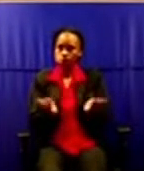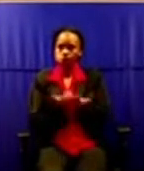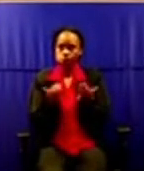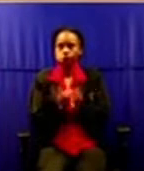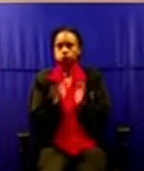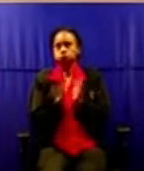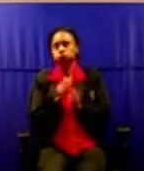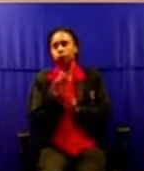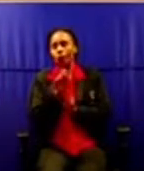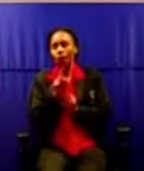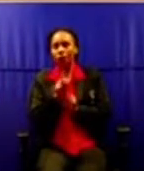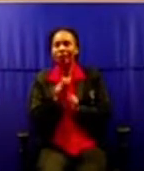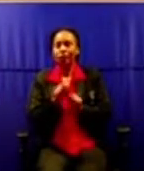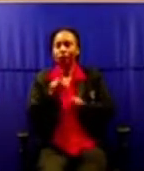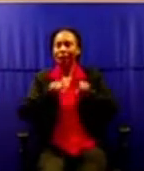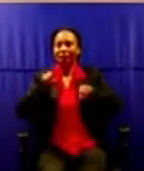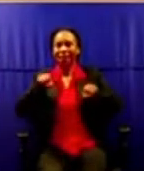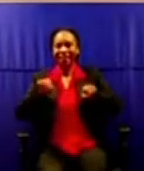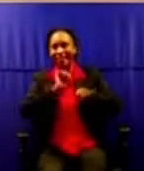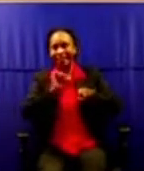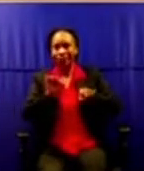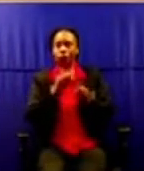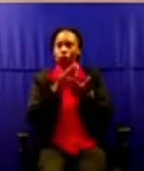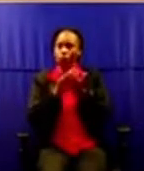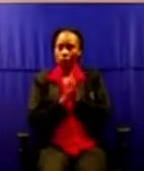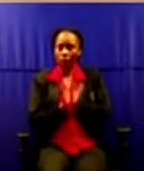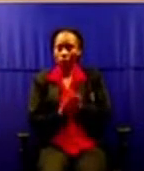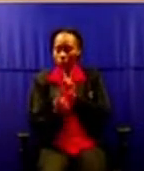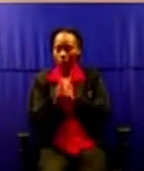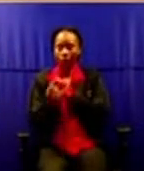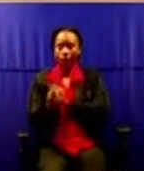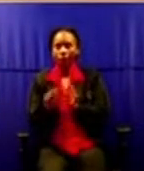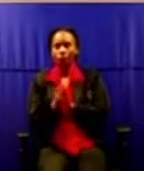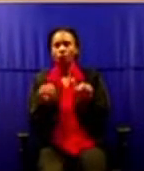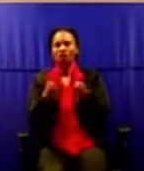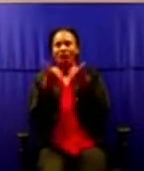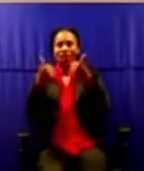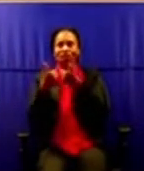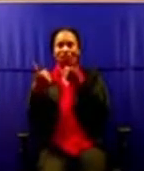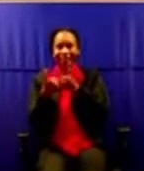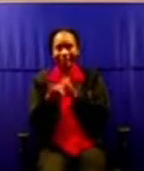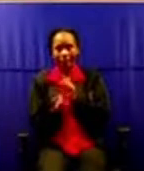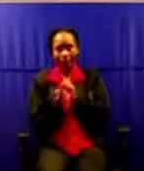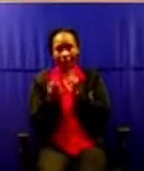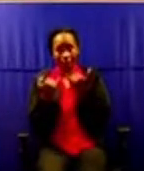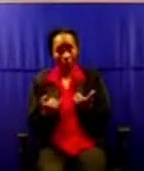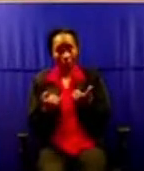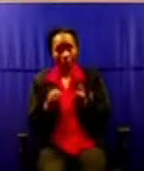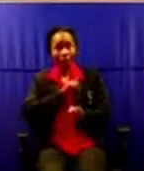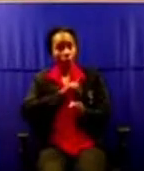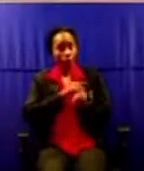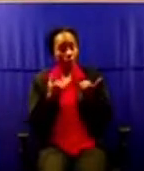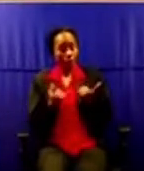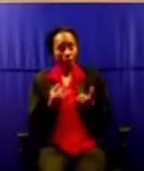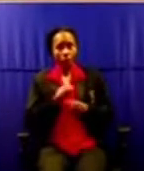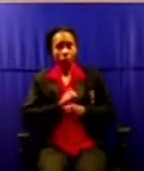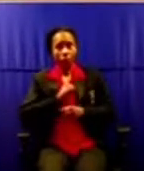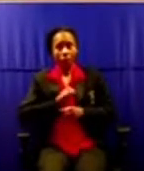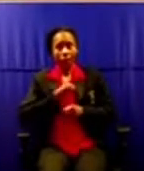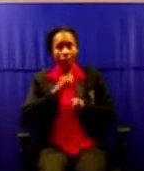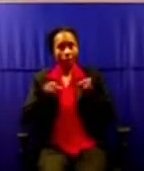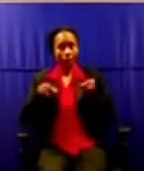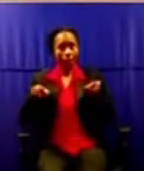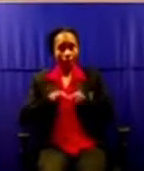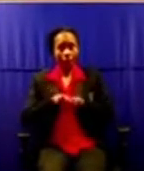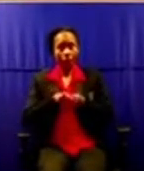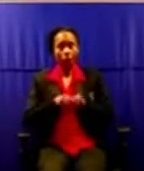the present as well as for the future. That is why we are providing young people